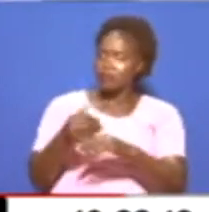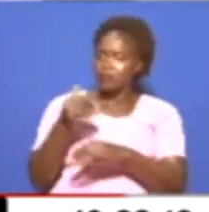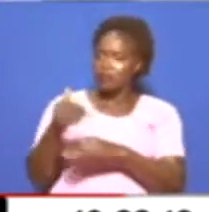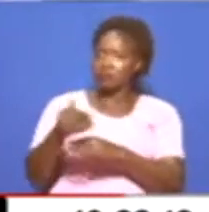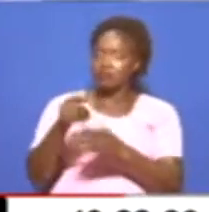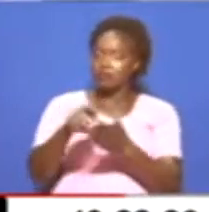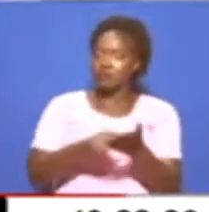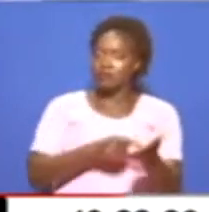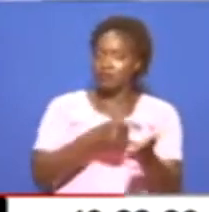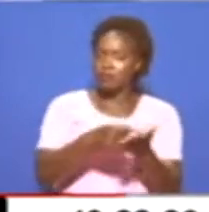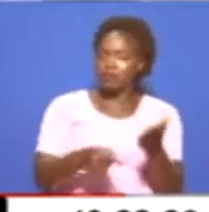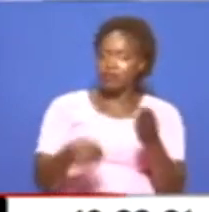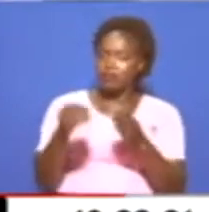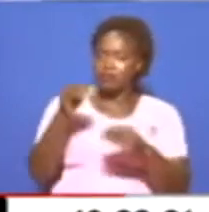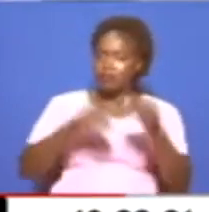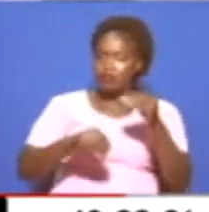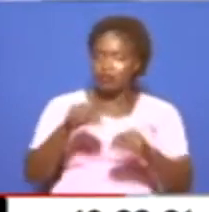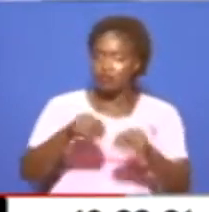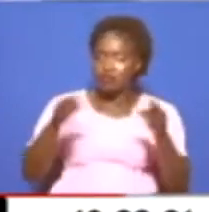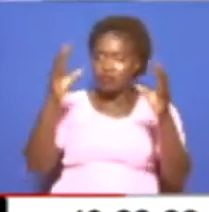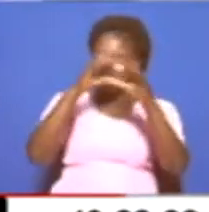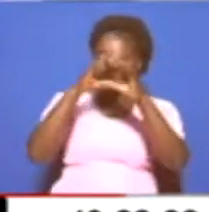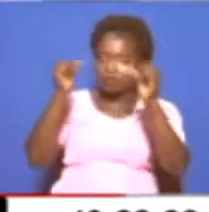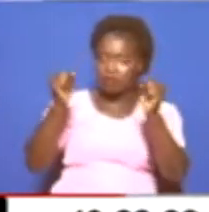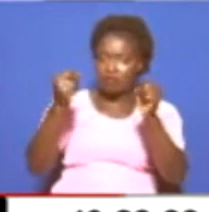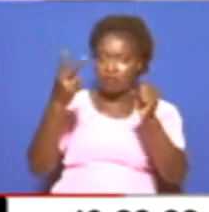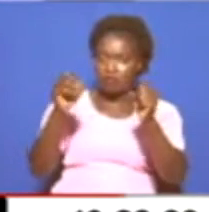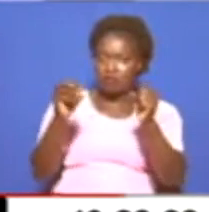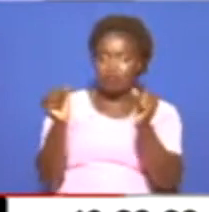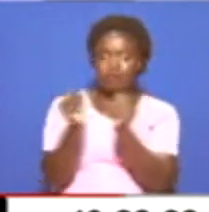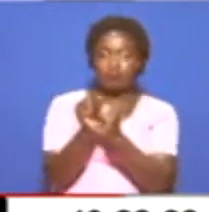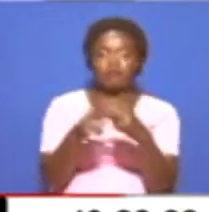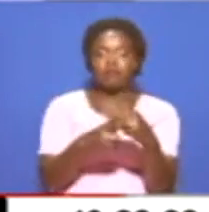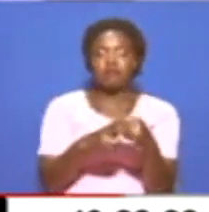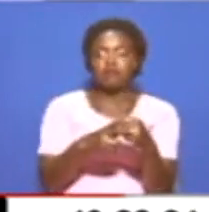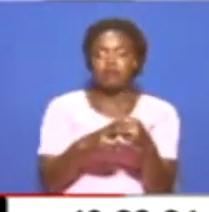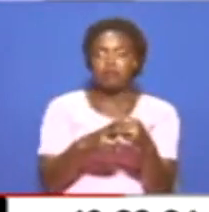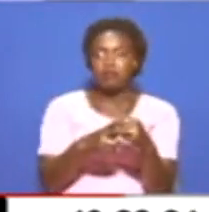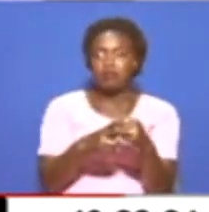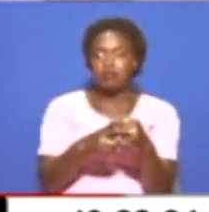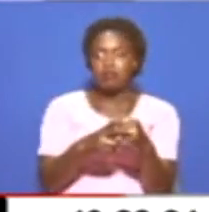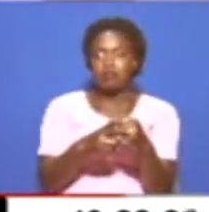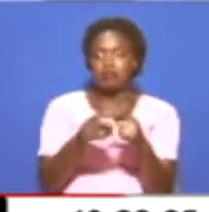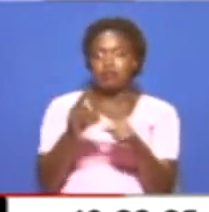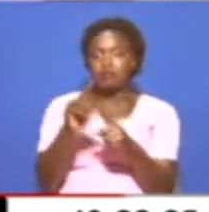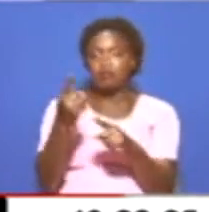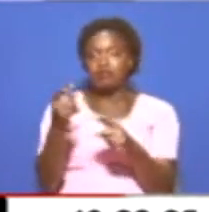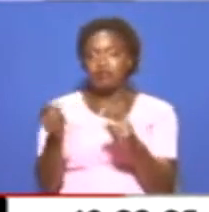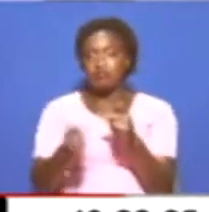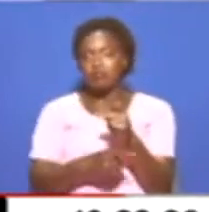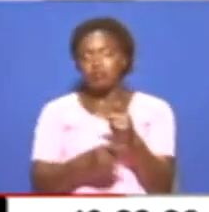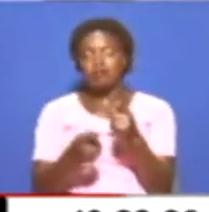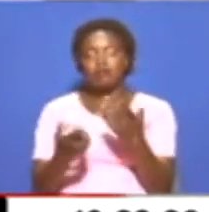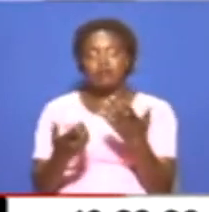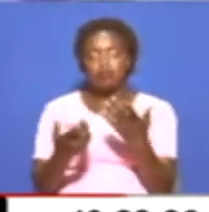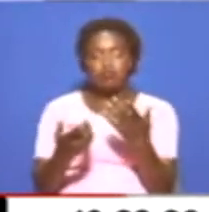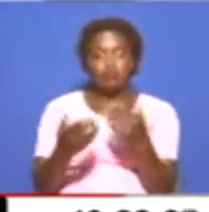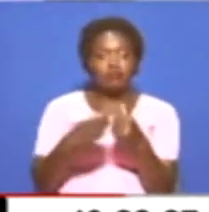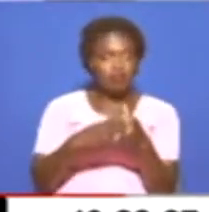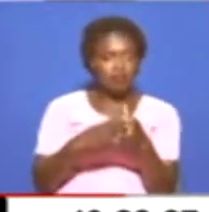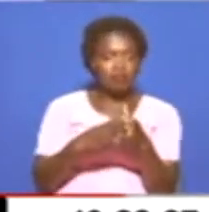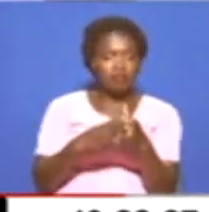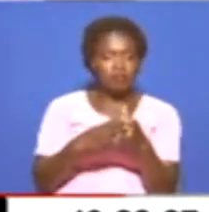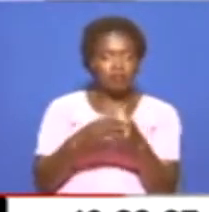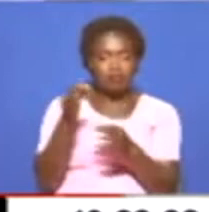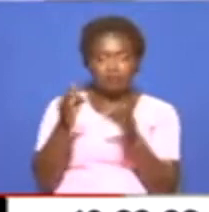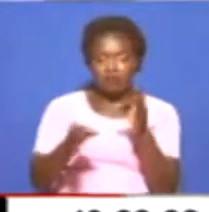of the elections, or the presidential elections of the year 2017, on the 1st of September by Justice Maraga Emeritus